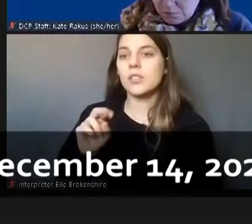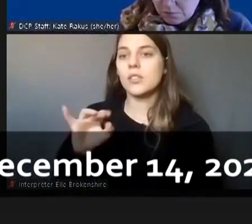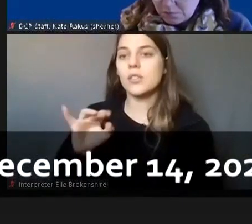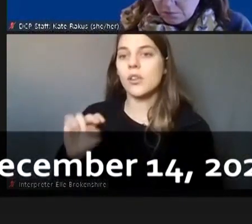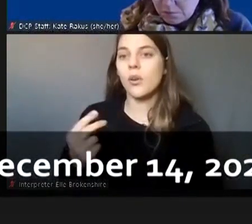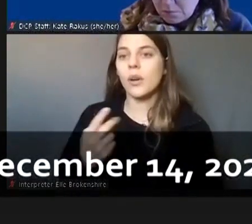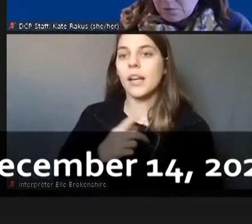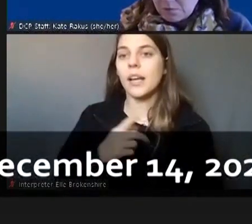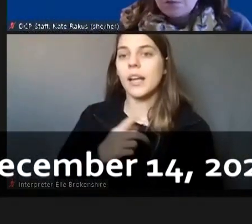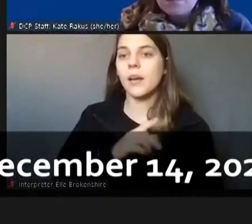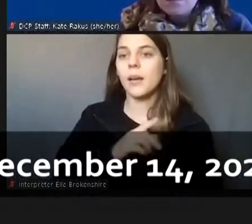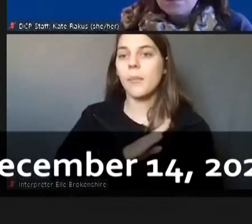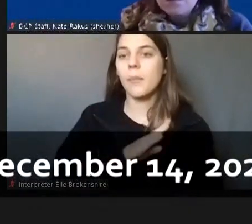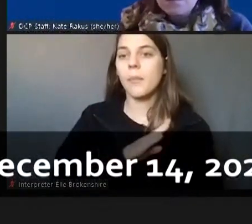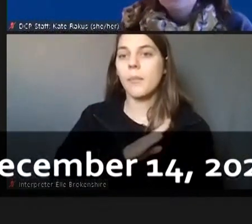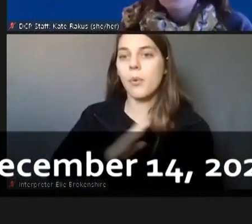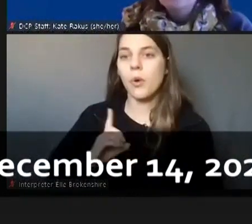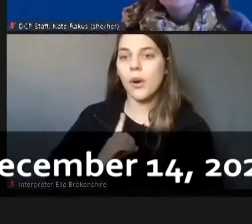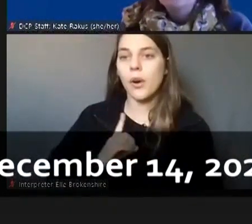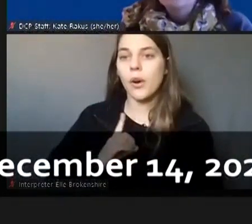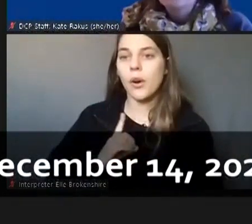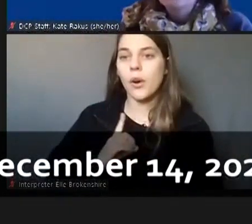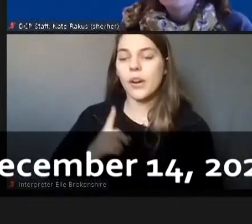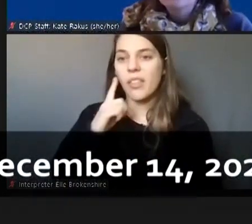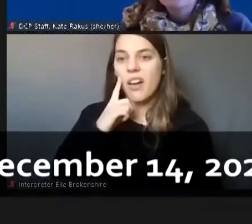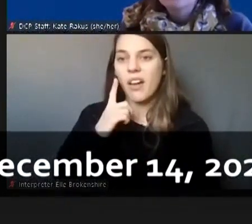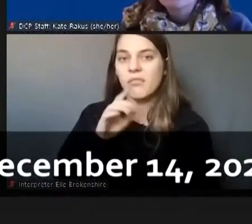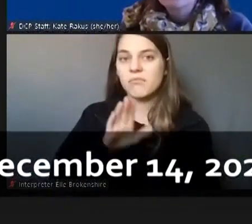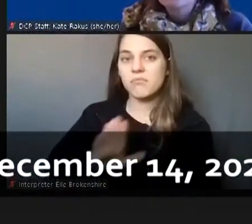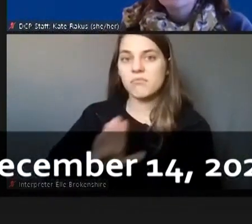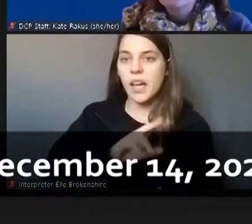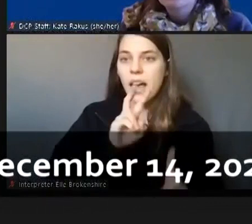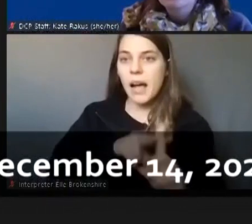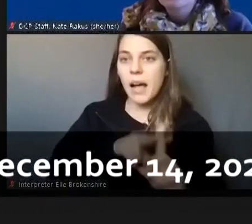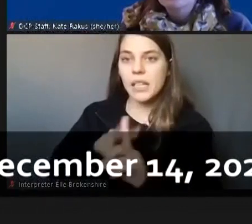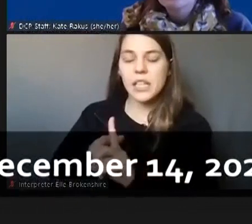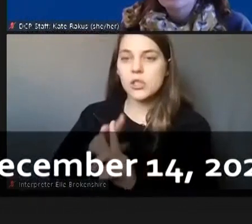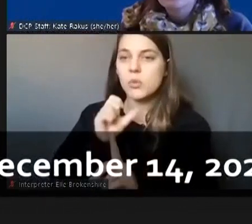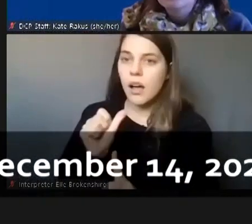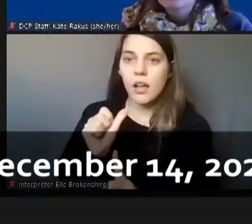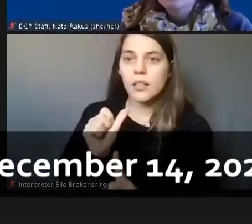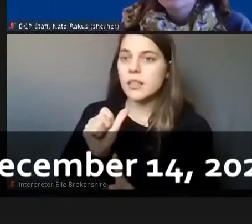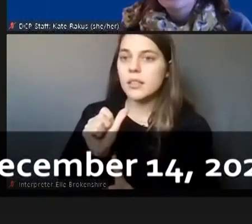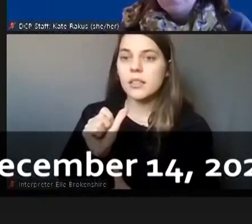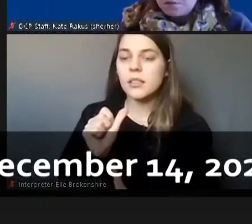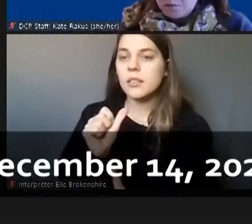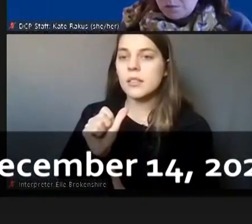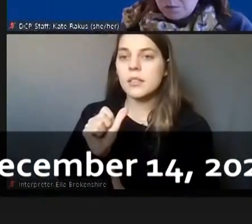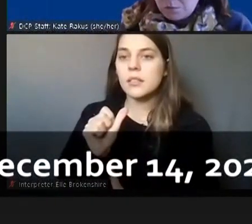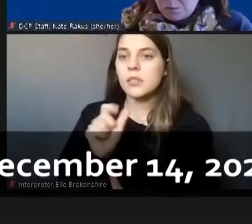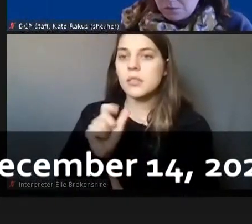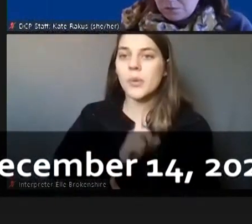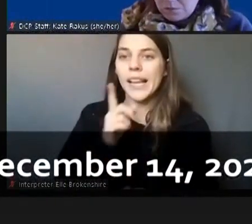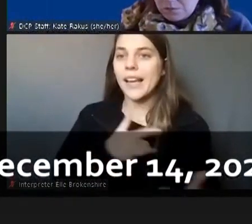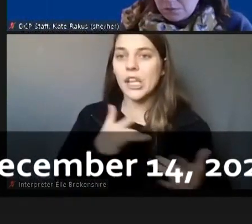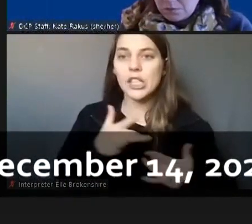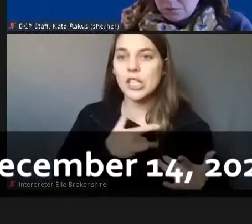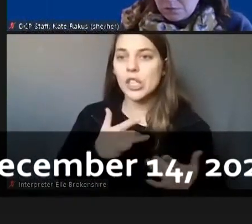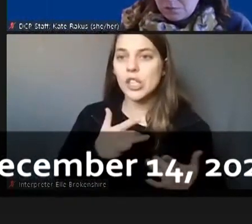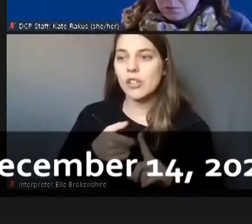weren't in any way detrimental. There wasn't, it really wasn't a concern from adjacent